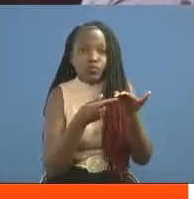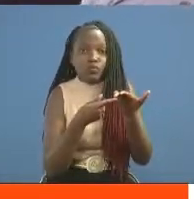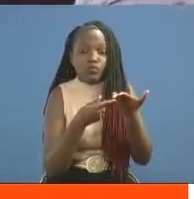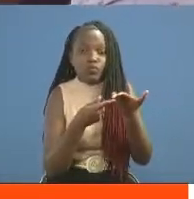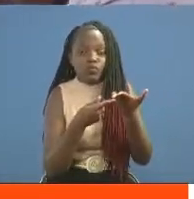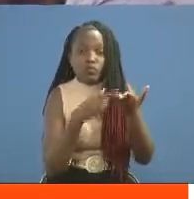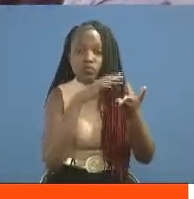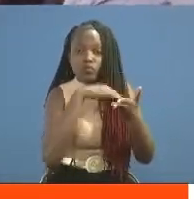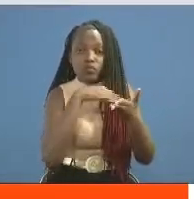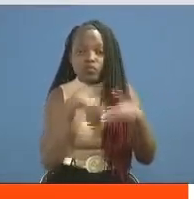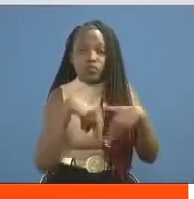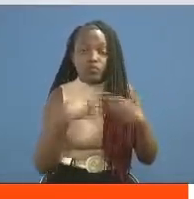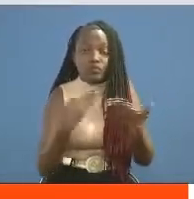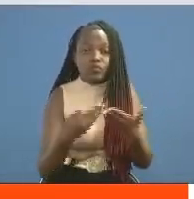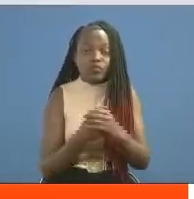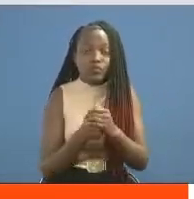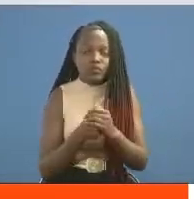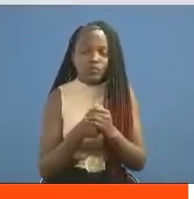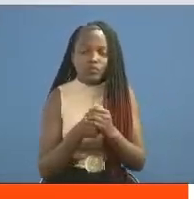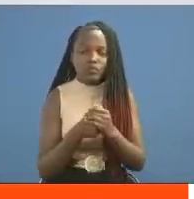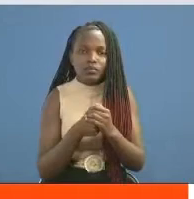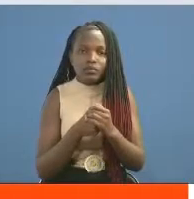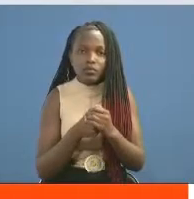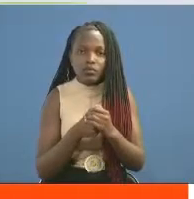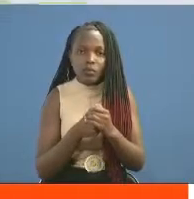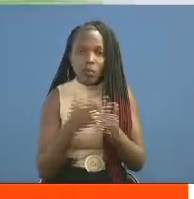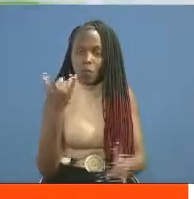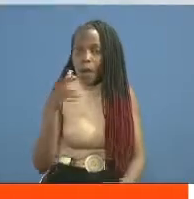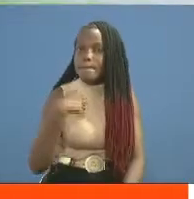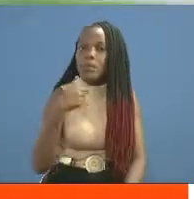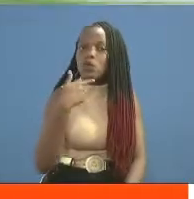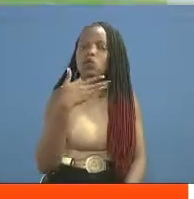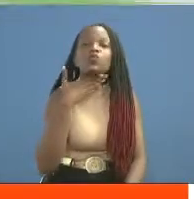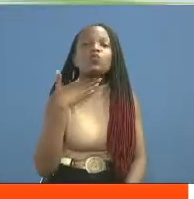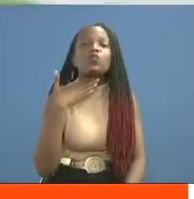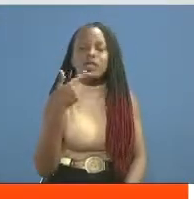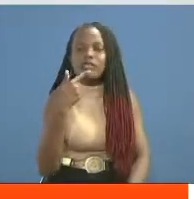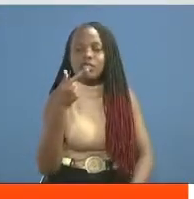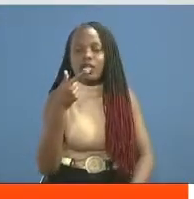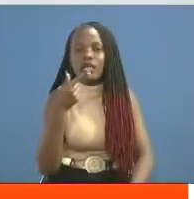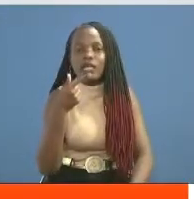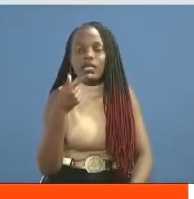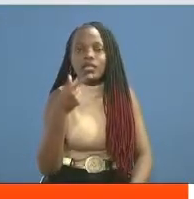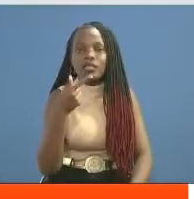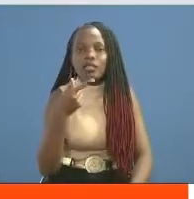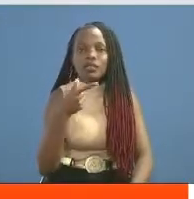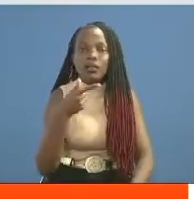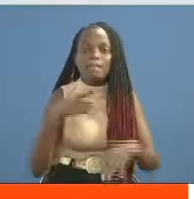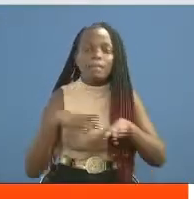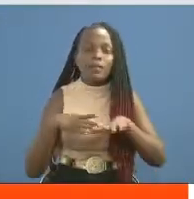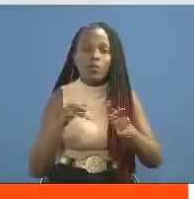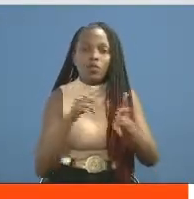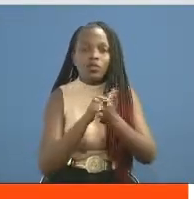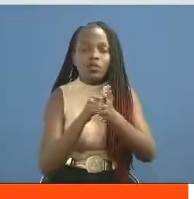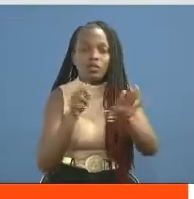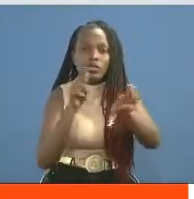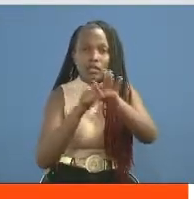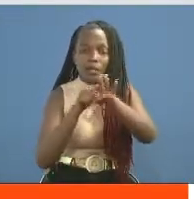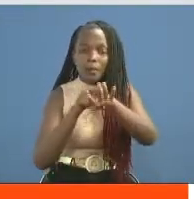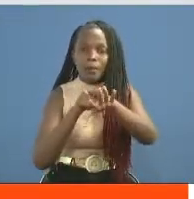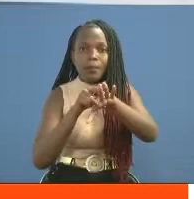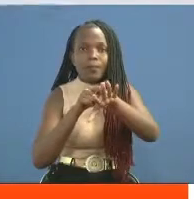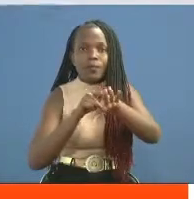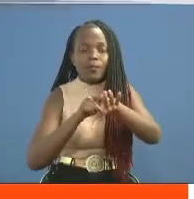a counter offensive. Ndio maana nataka niwaambie wakazi wa Pwani na kina mama wa Kilifi, wakati wa